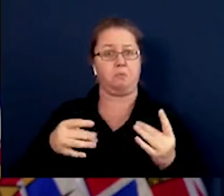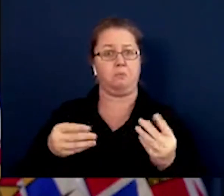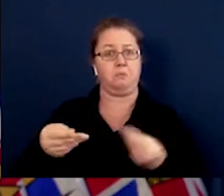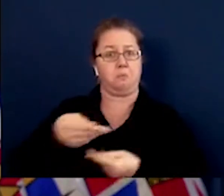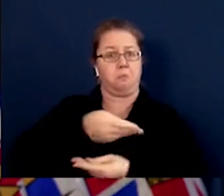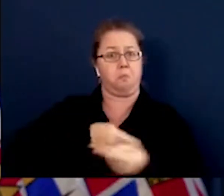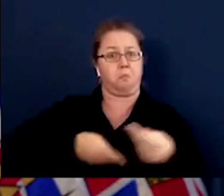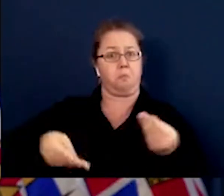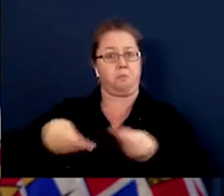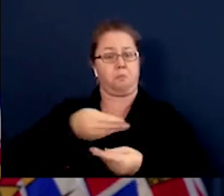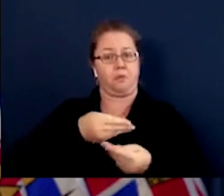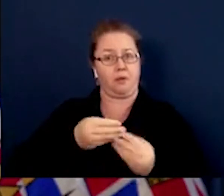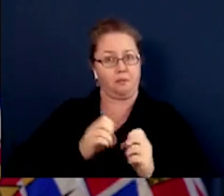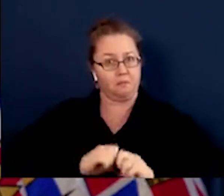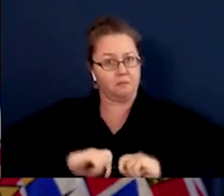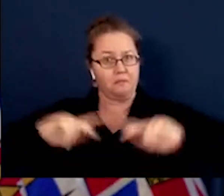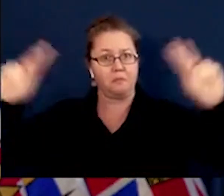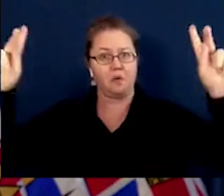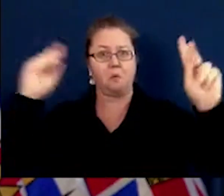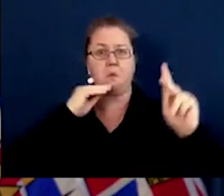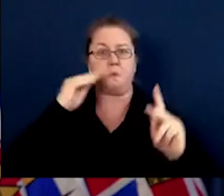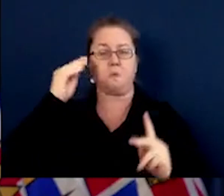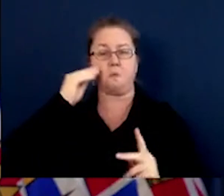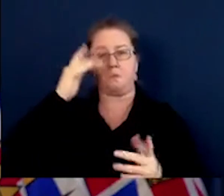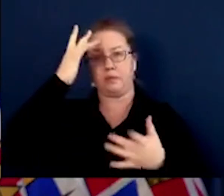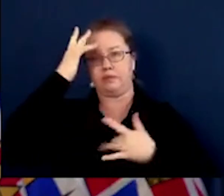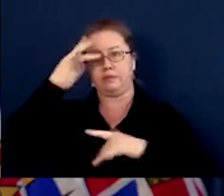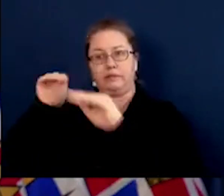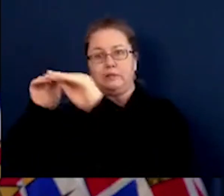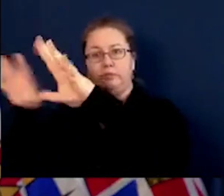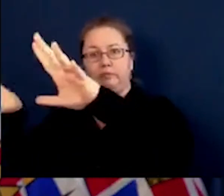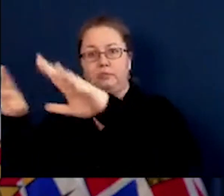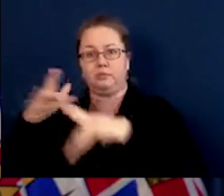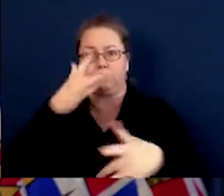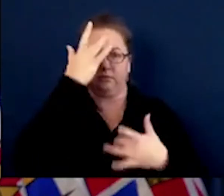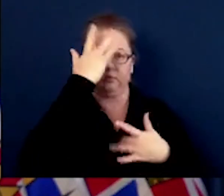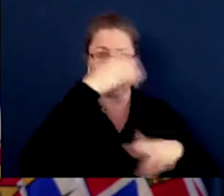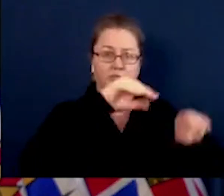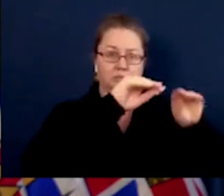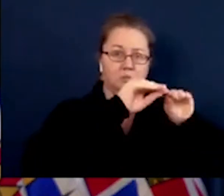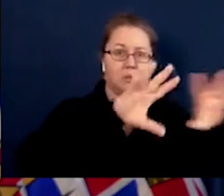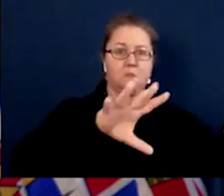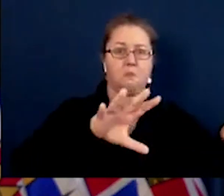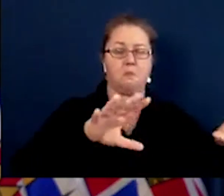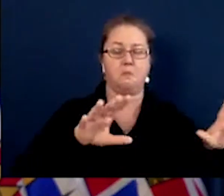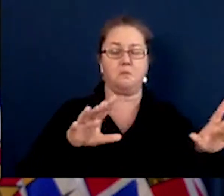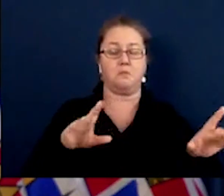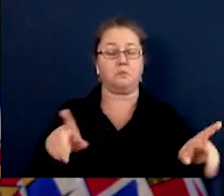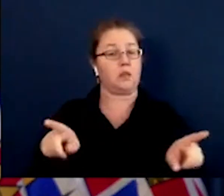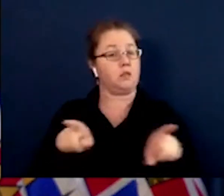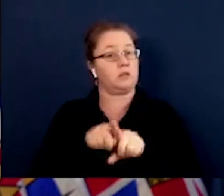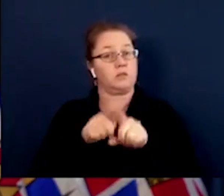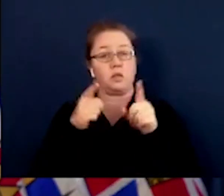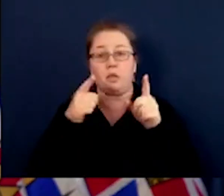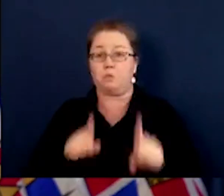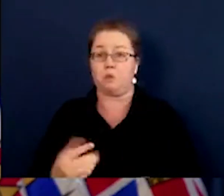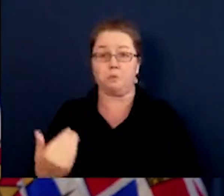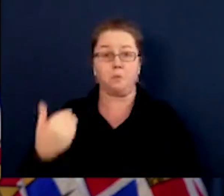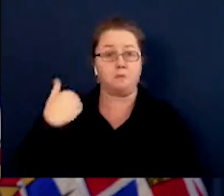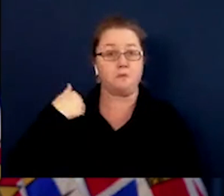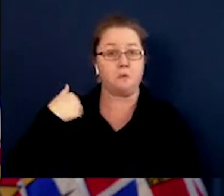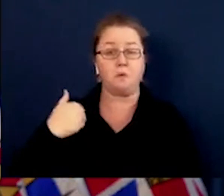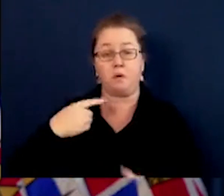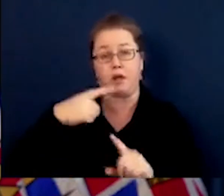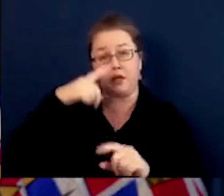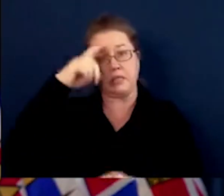home with them. And we have seen this now spill over into other parts of our communities. We saw this same phenomenon occur